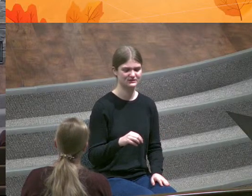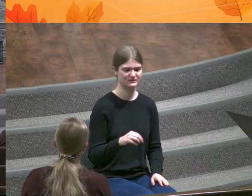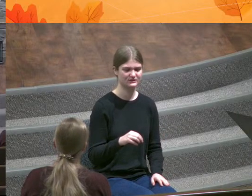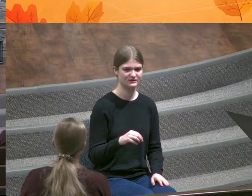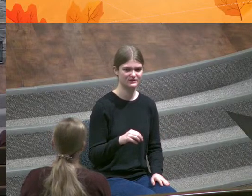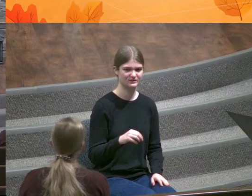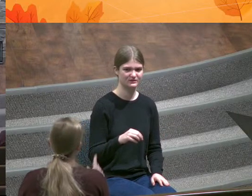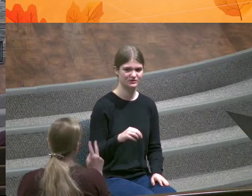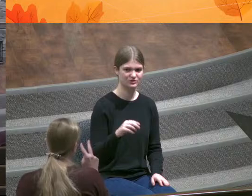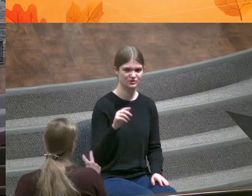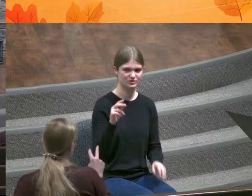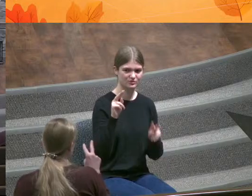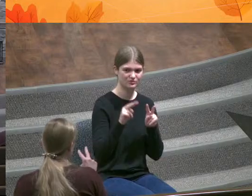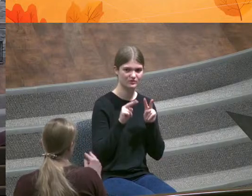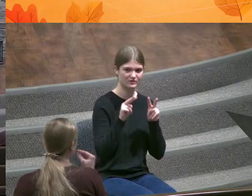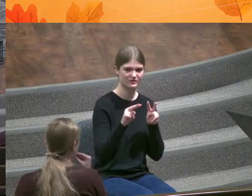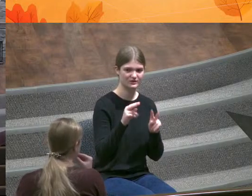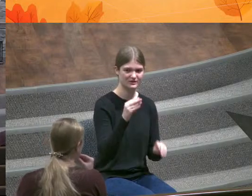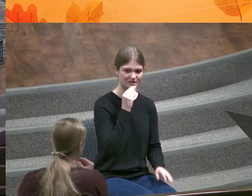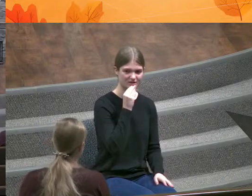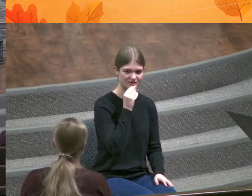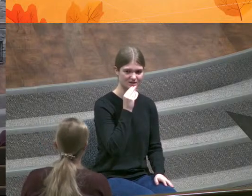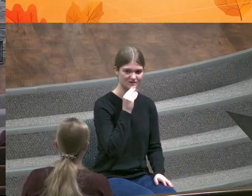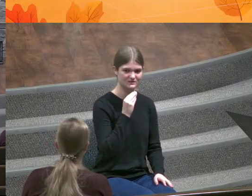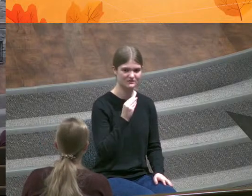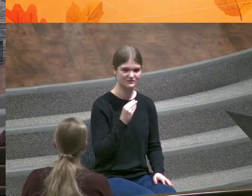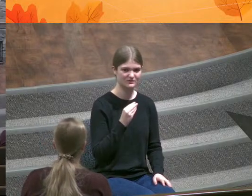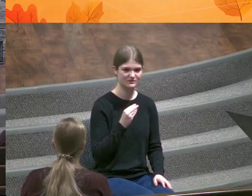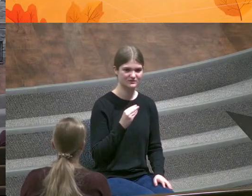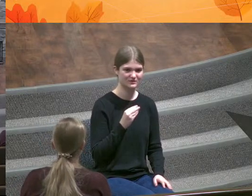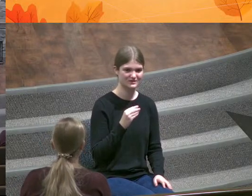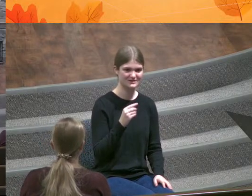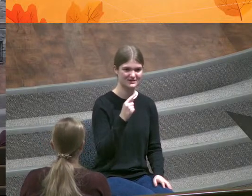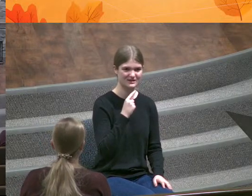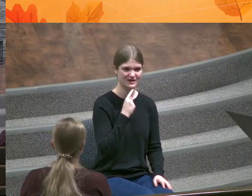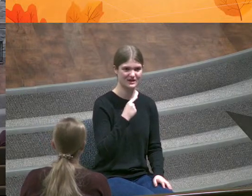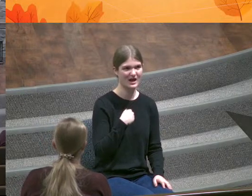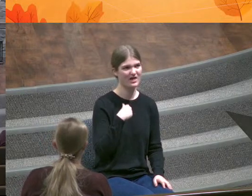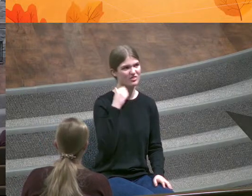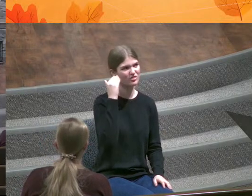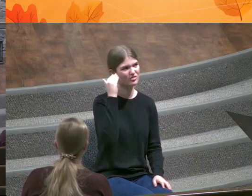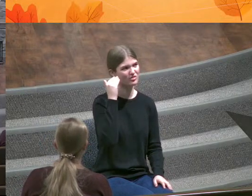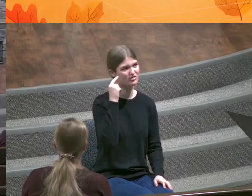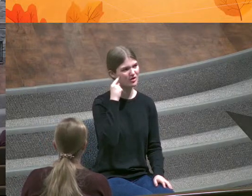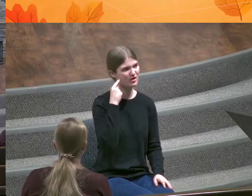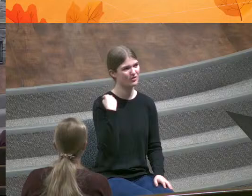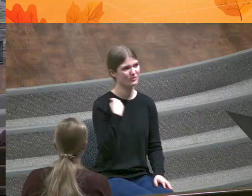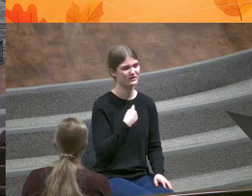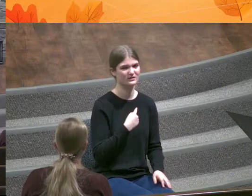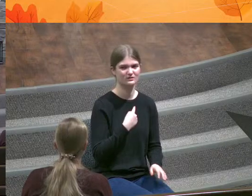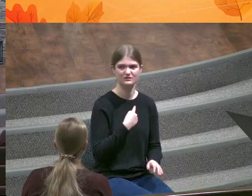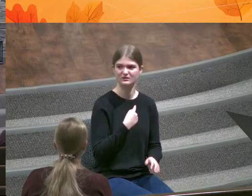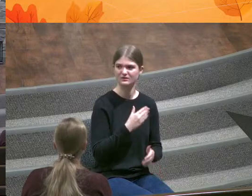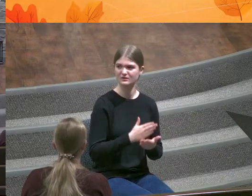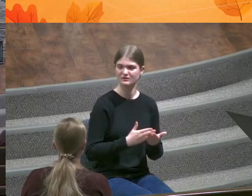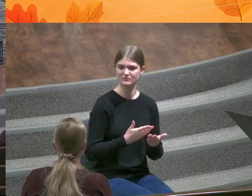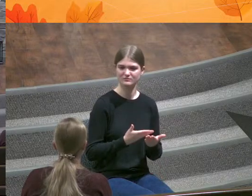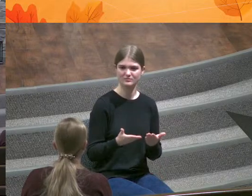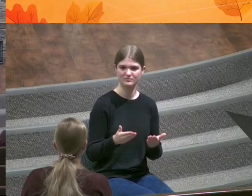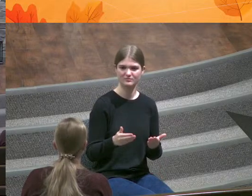You ever done this where you kind of, well, I thought we had another can or another box or another, and you're doing this, and finally, you ever done this?